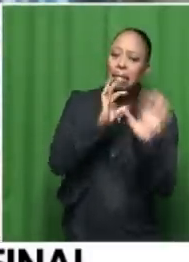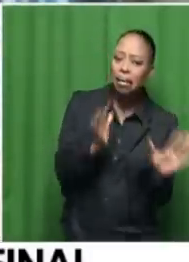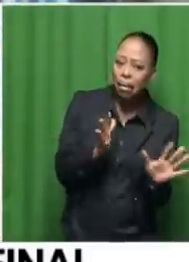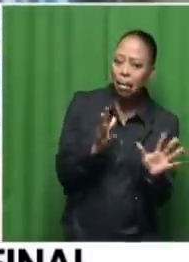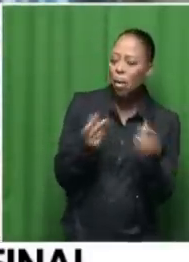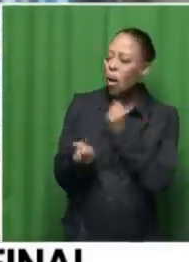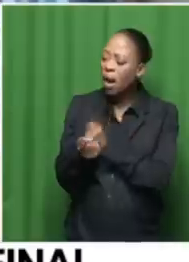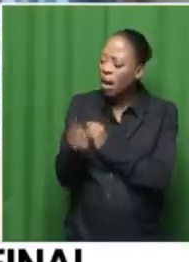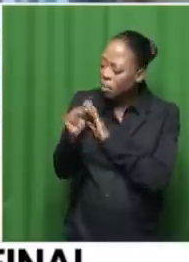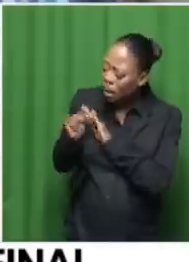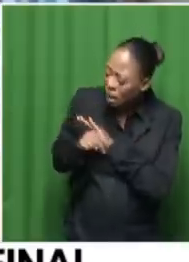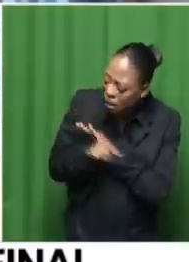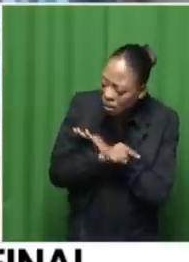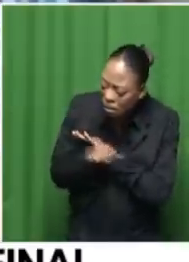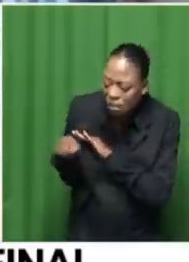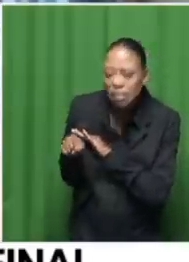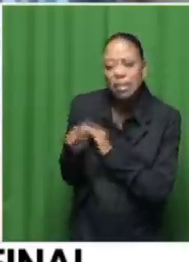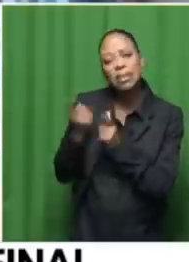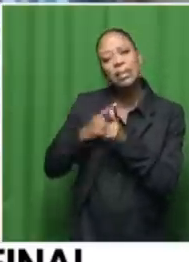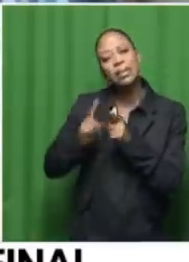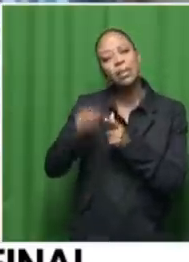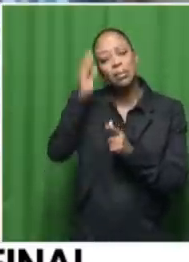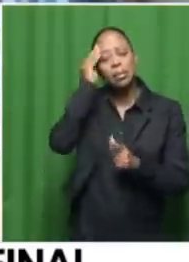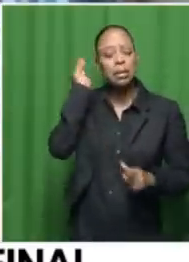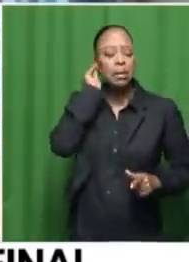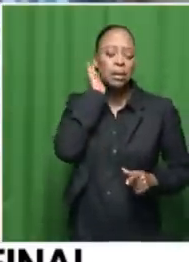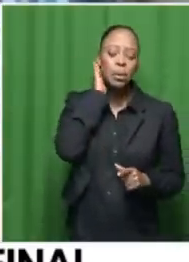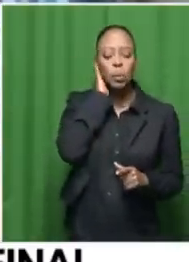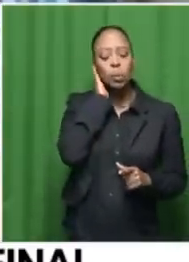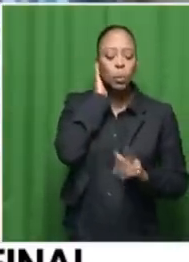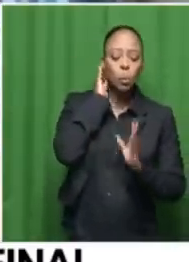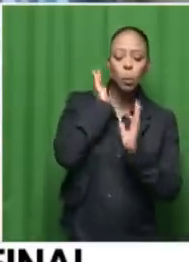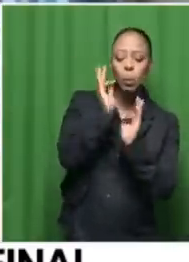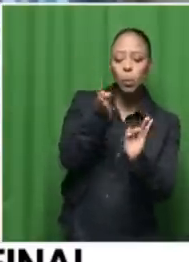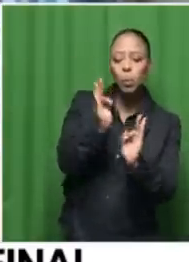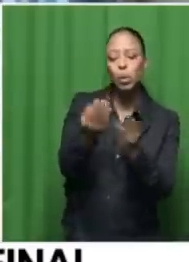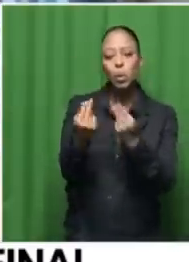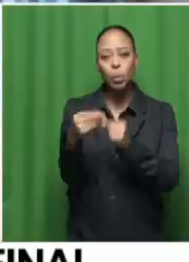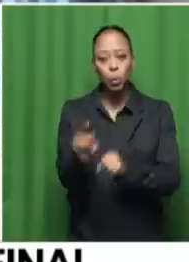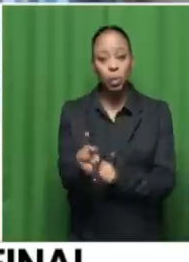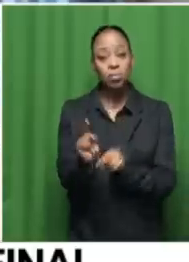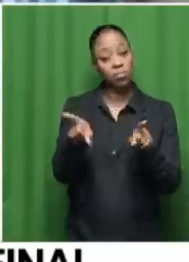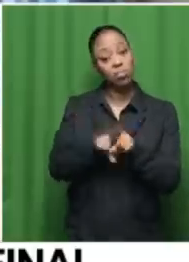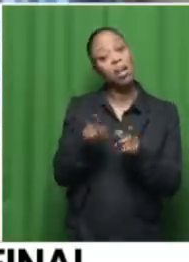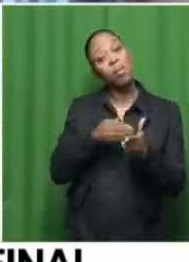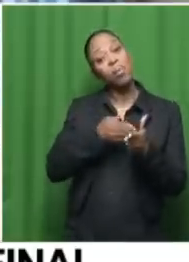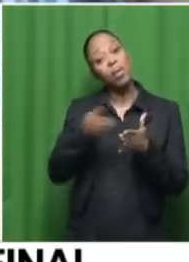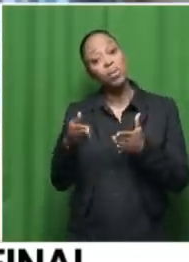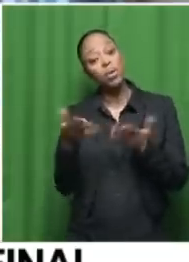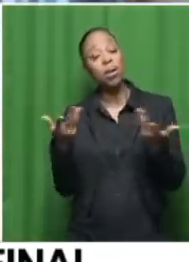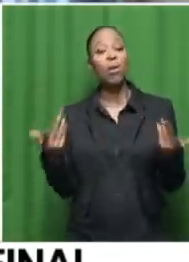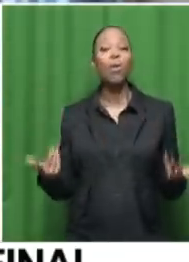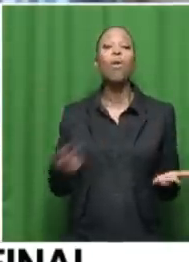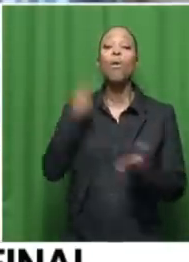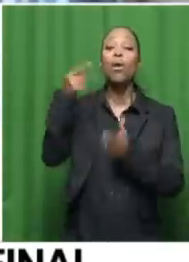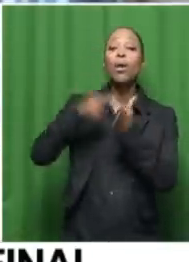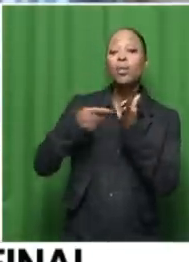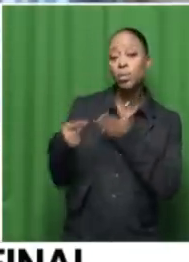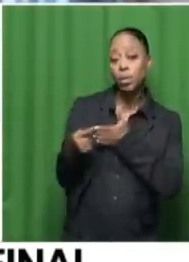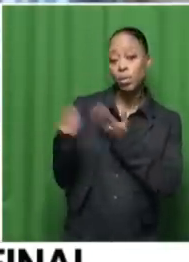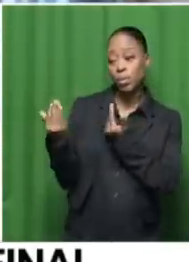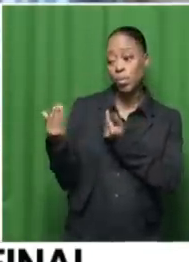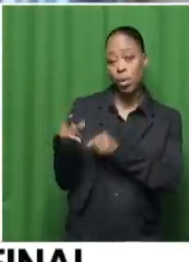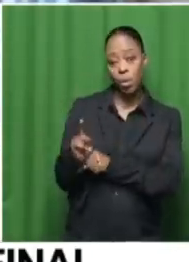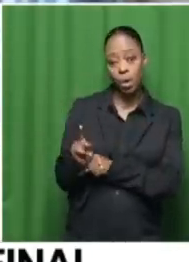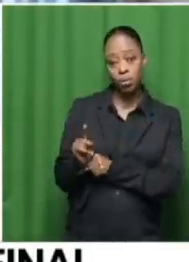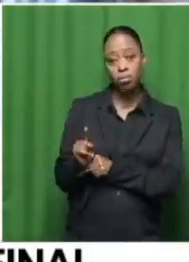on and to consider what to do about it. And in the course of this week or maybe next week, we are expecting